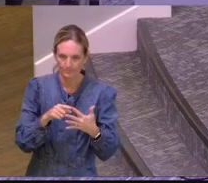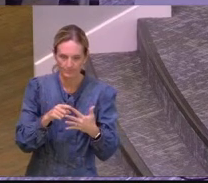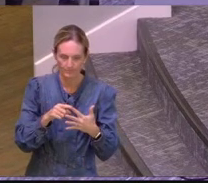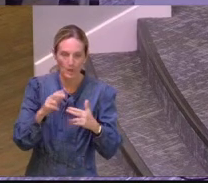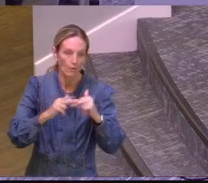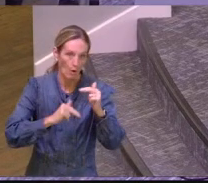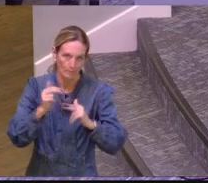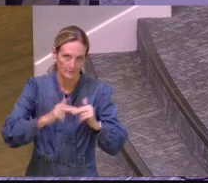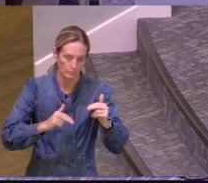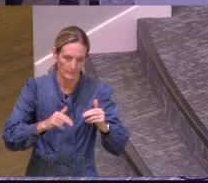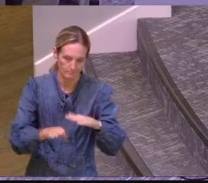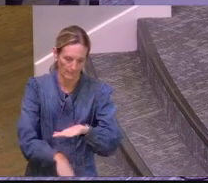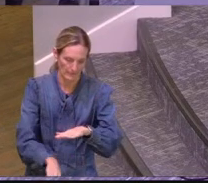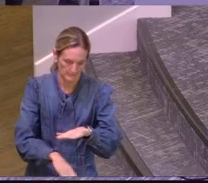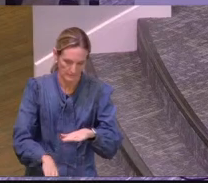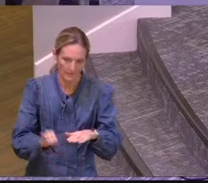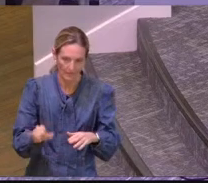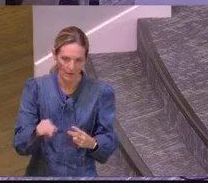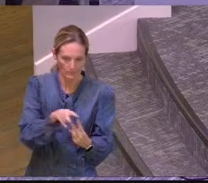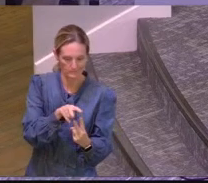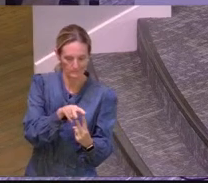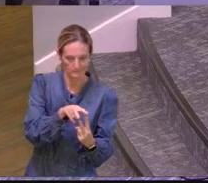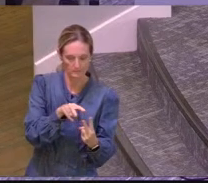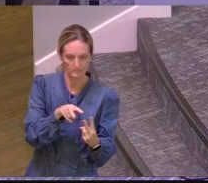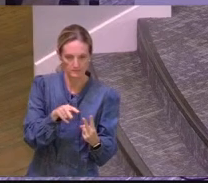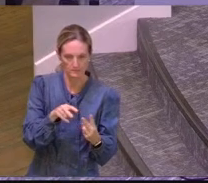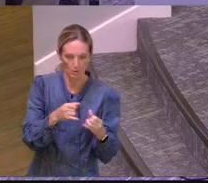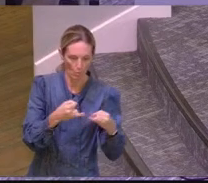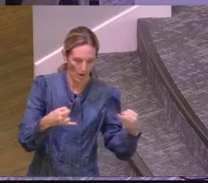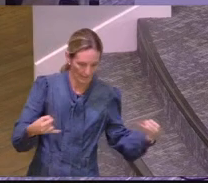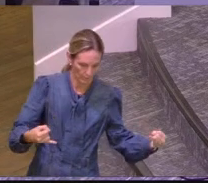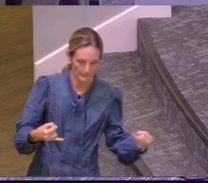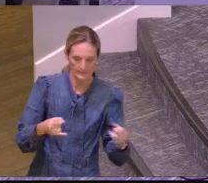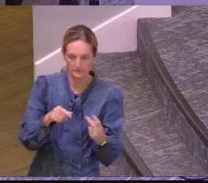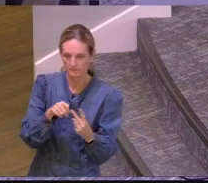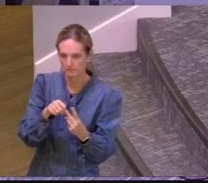carpentry. Those are the two areas it covered. It did not cover